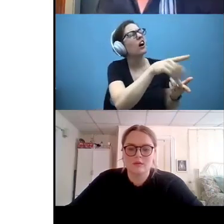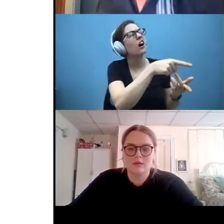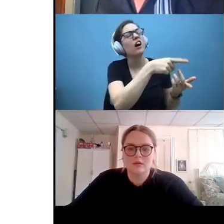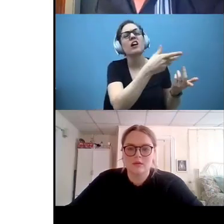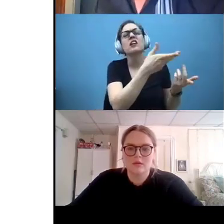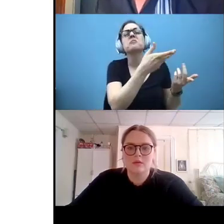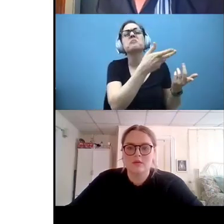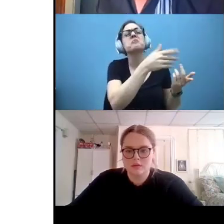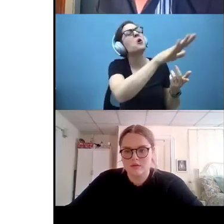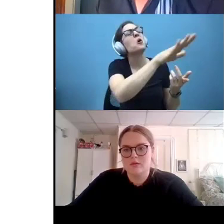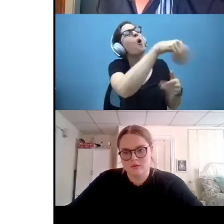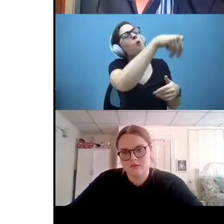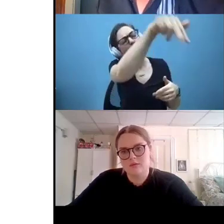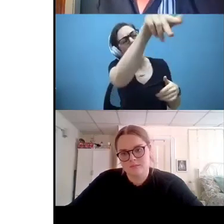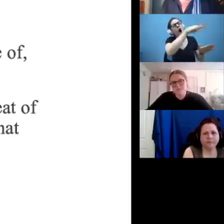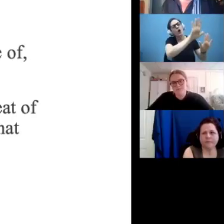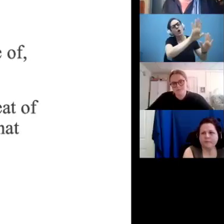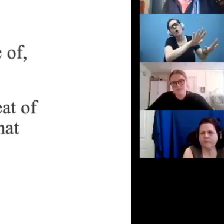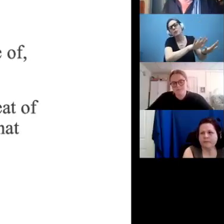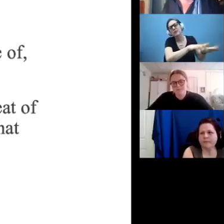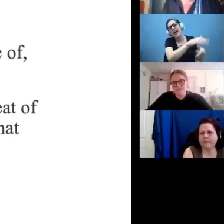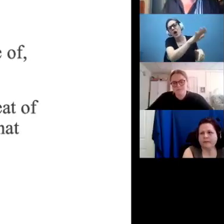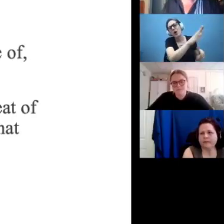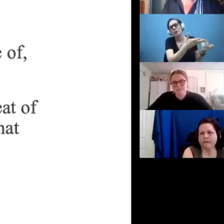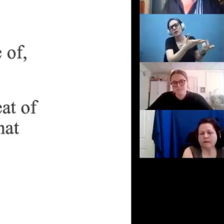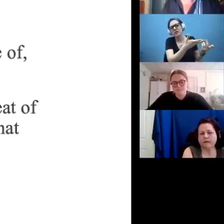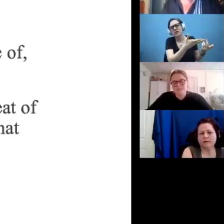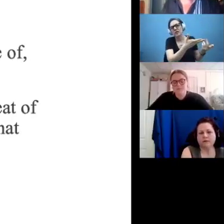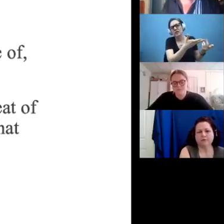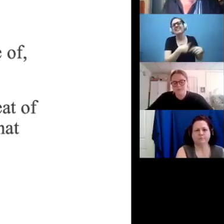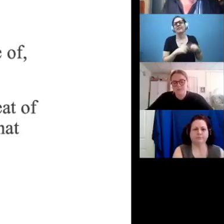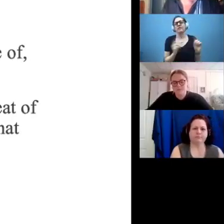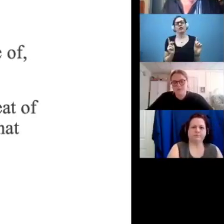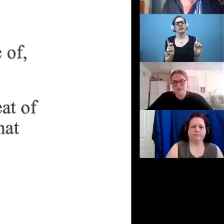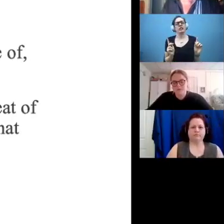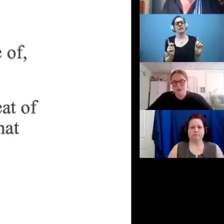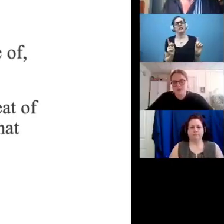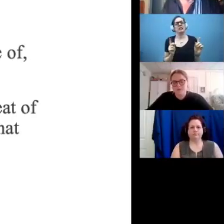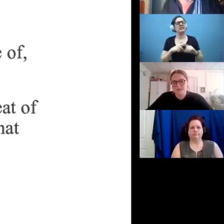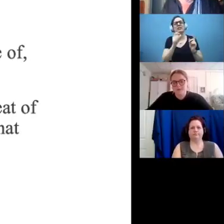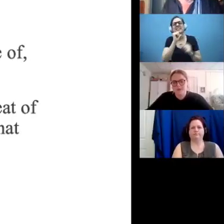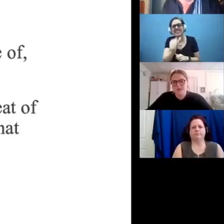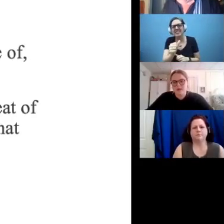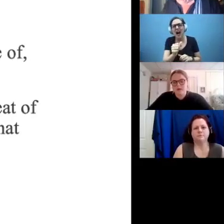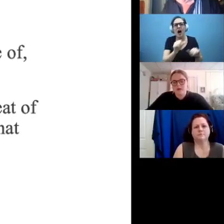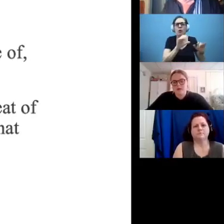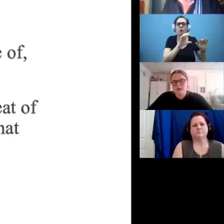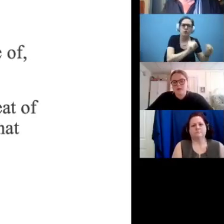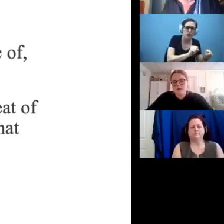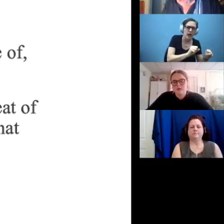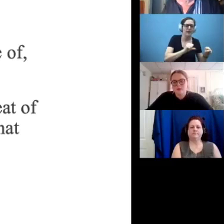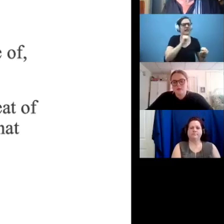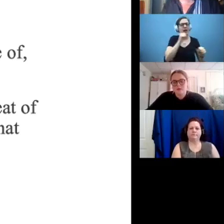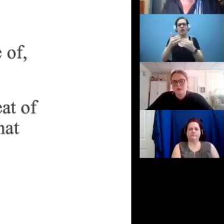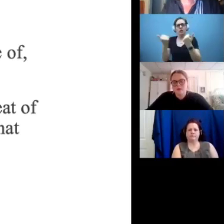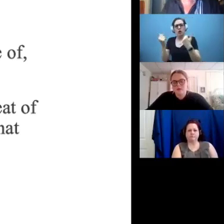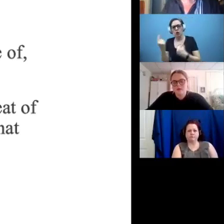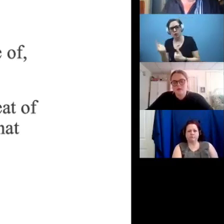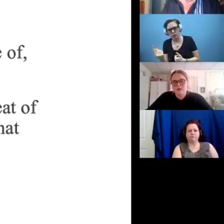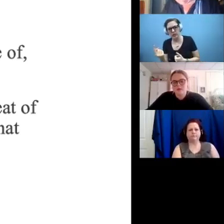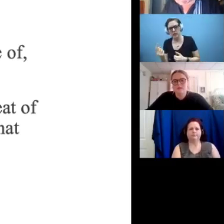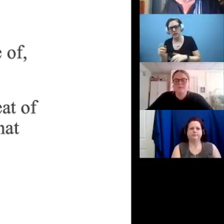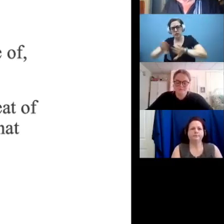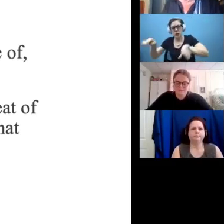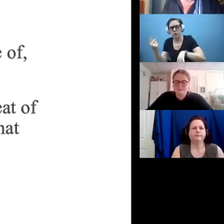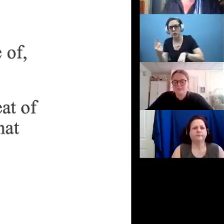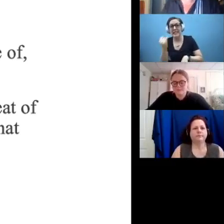go take a walk, calm down, or something like that. That's not a restraint or a seclusion. Right. If the person would then say, no, I'm not going to do it, and